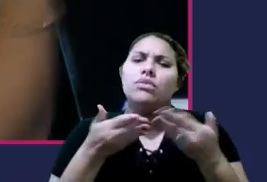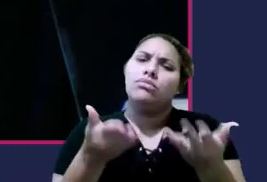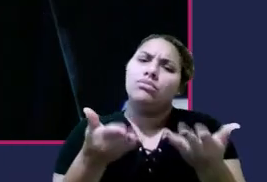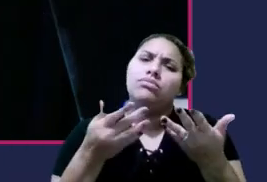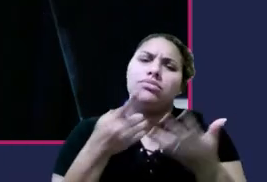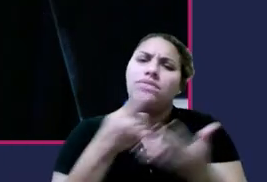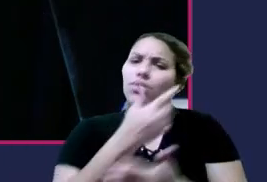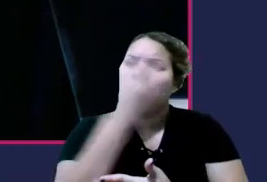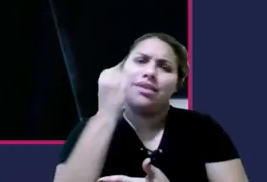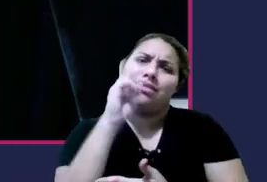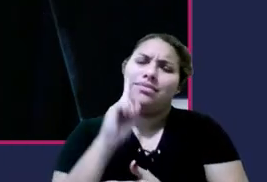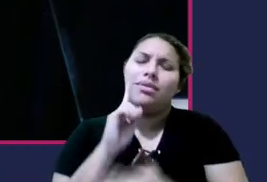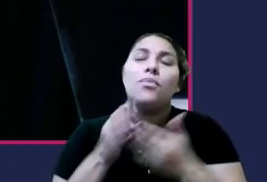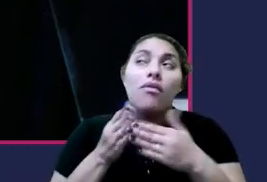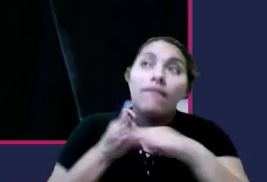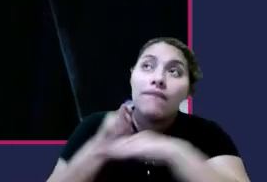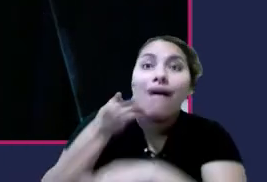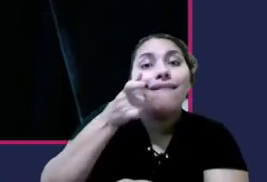newest Casa Hunter campaign.